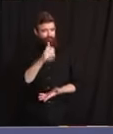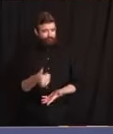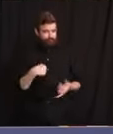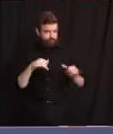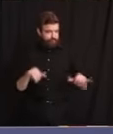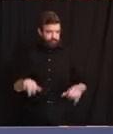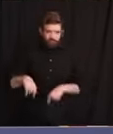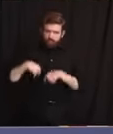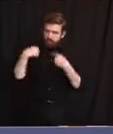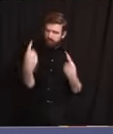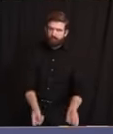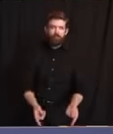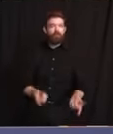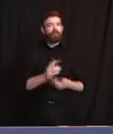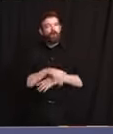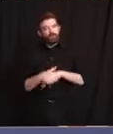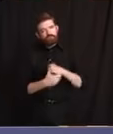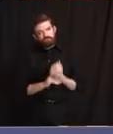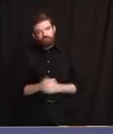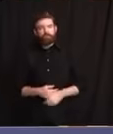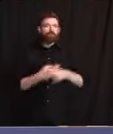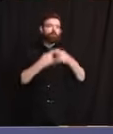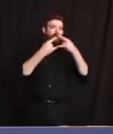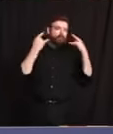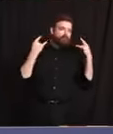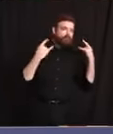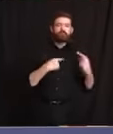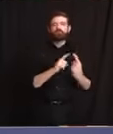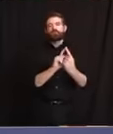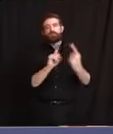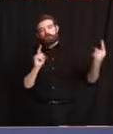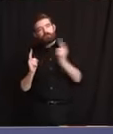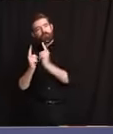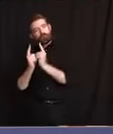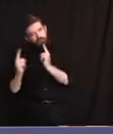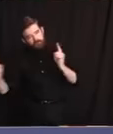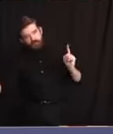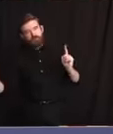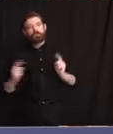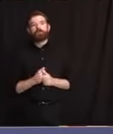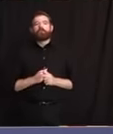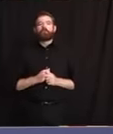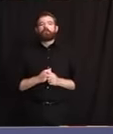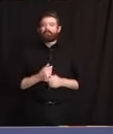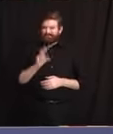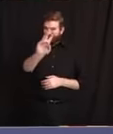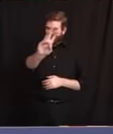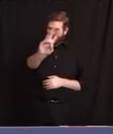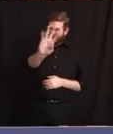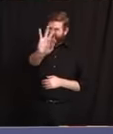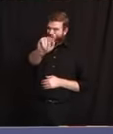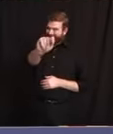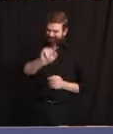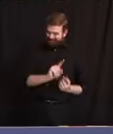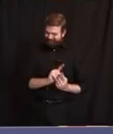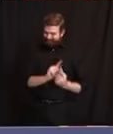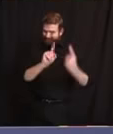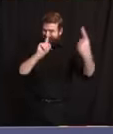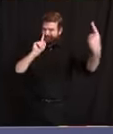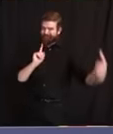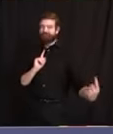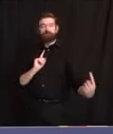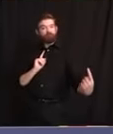literally covering your face properly. It's staying away from each other, 6 feet minimum, and it's being vigilant about,